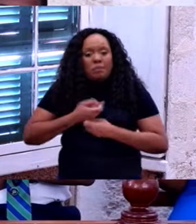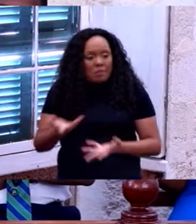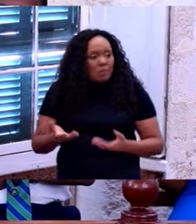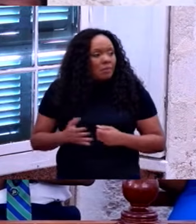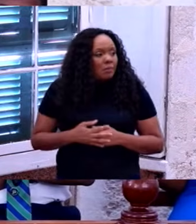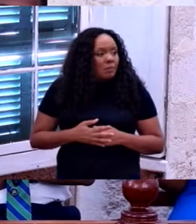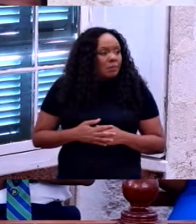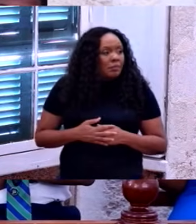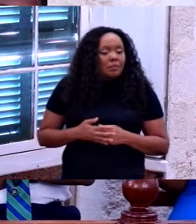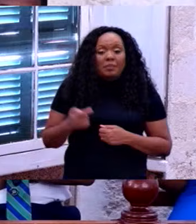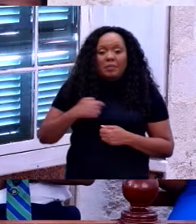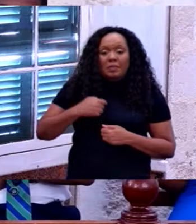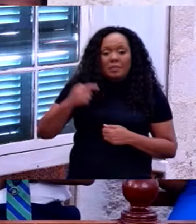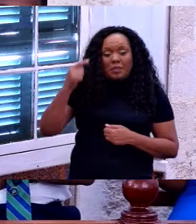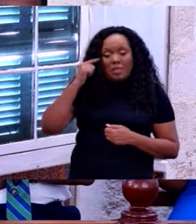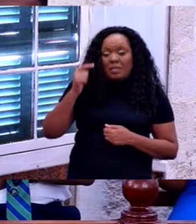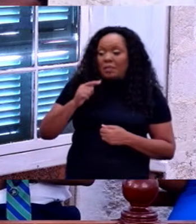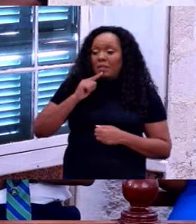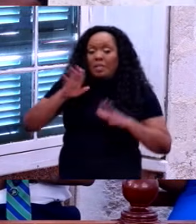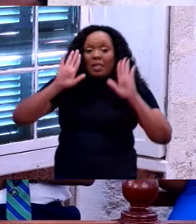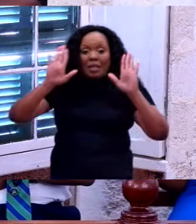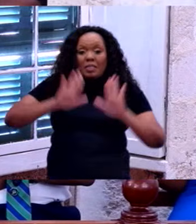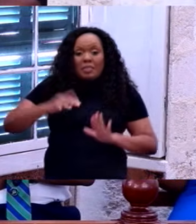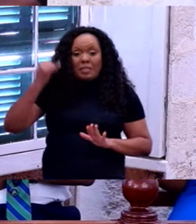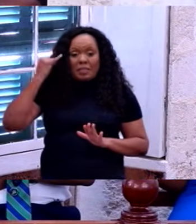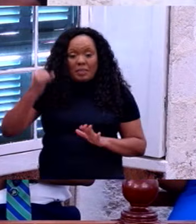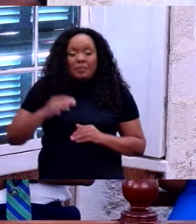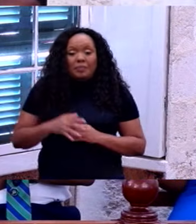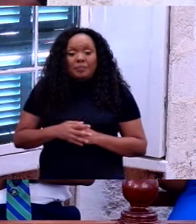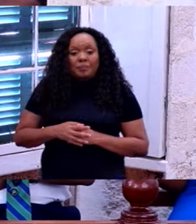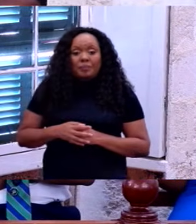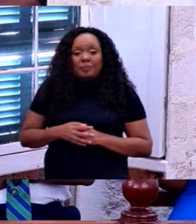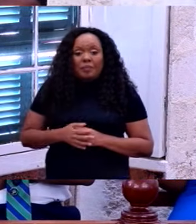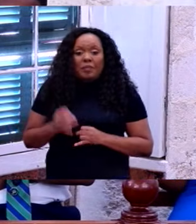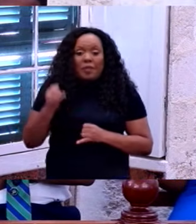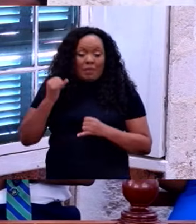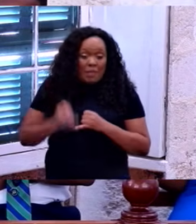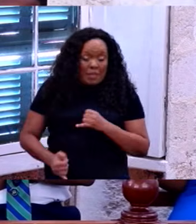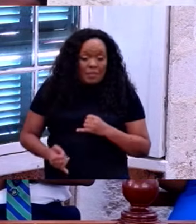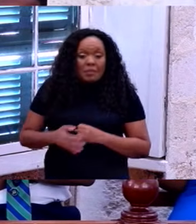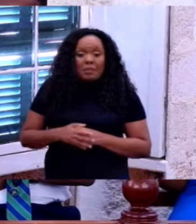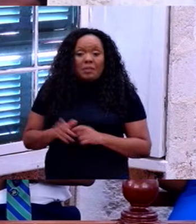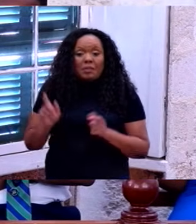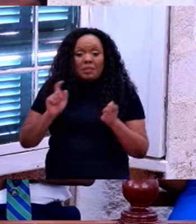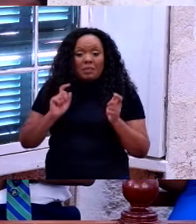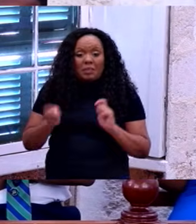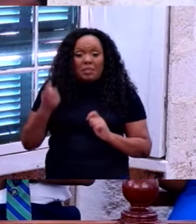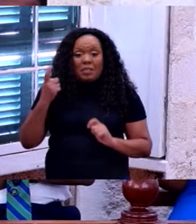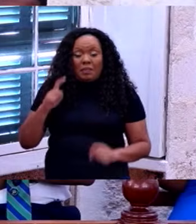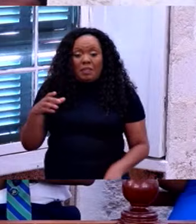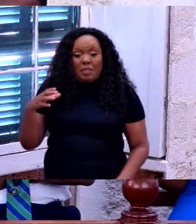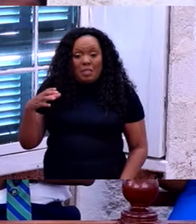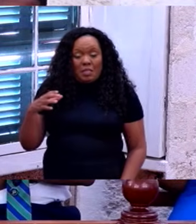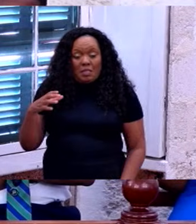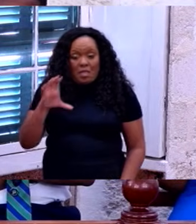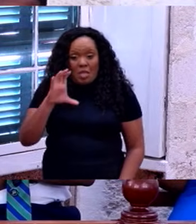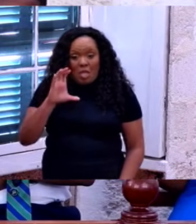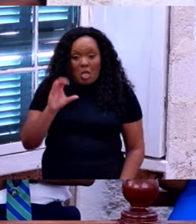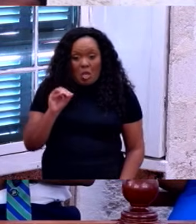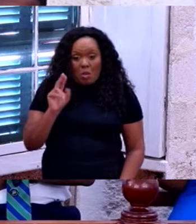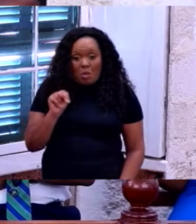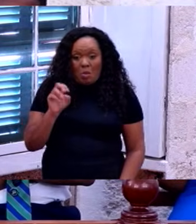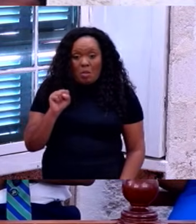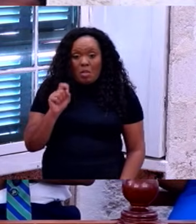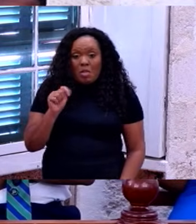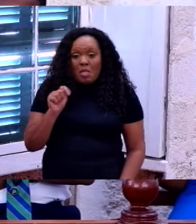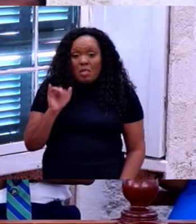think that's an excellent initiative. Finally, in relation to the change of the constituency threshold, moving it